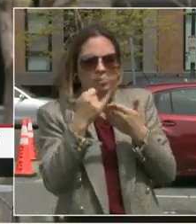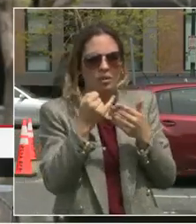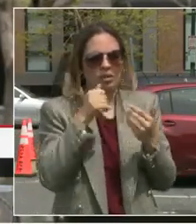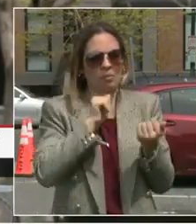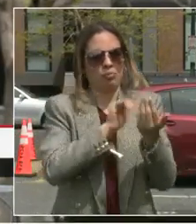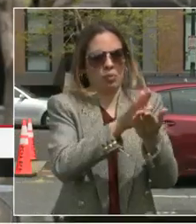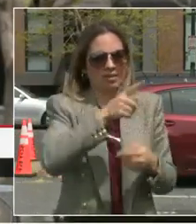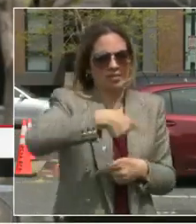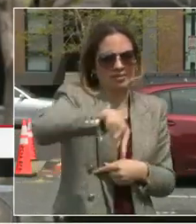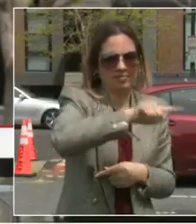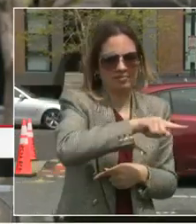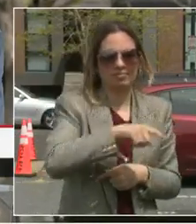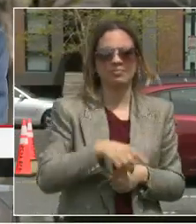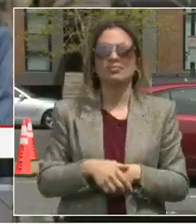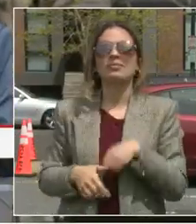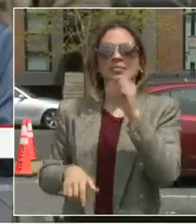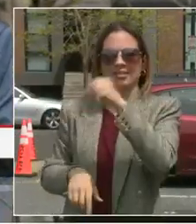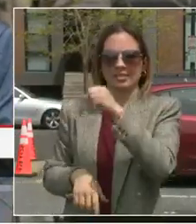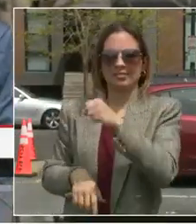Yes, sir.